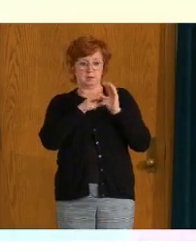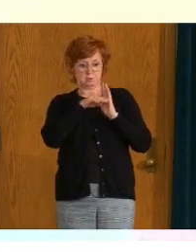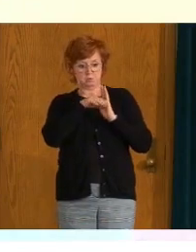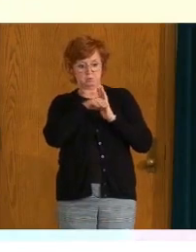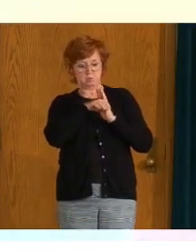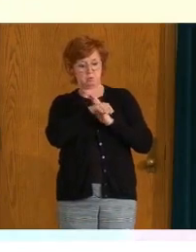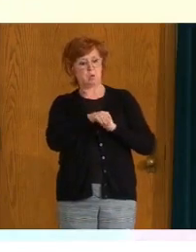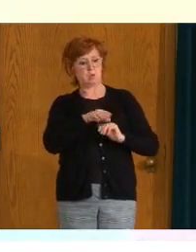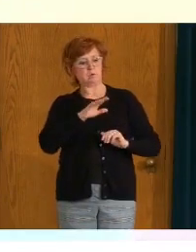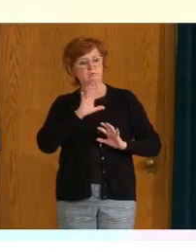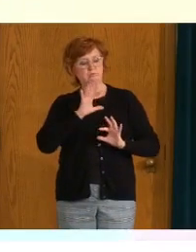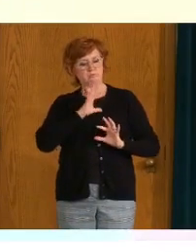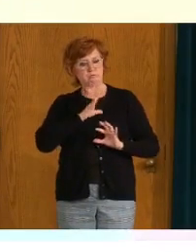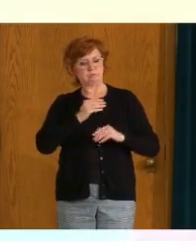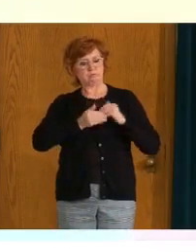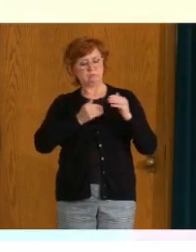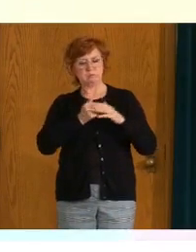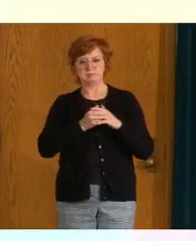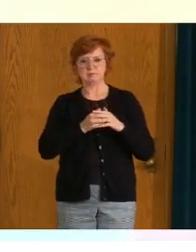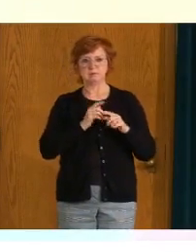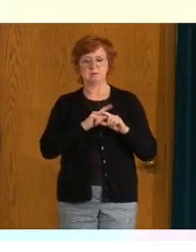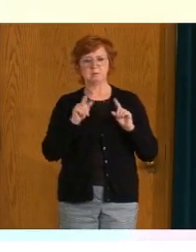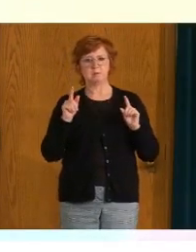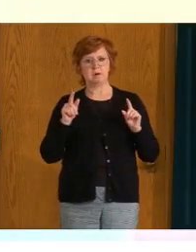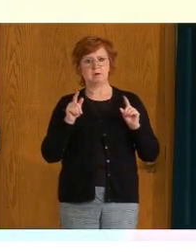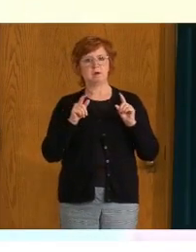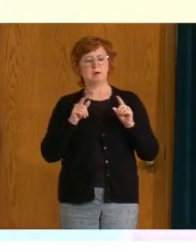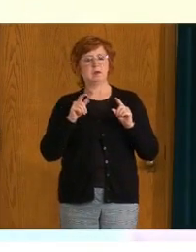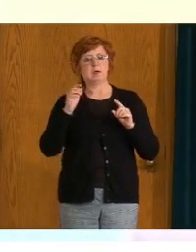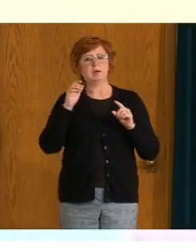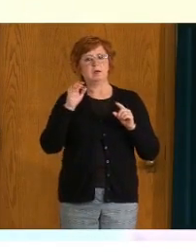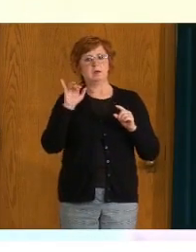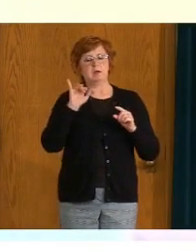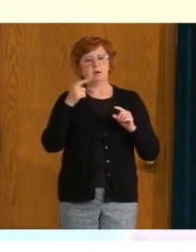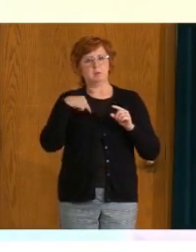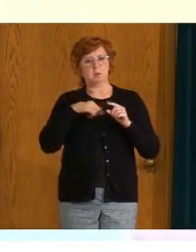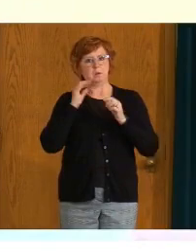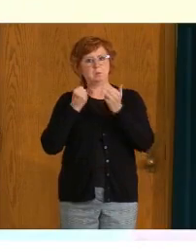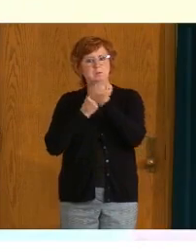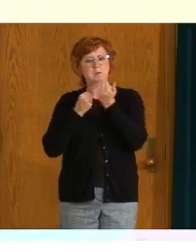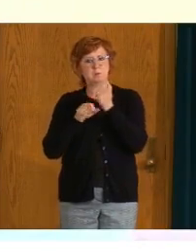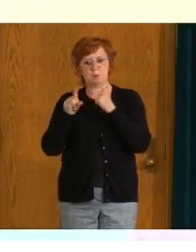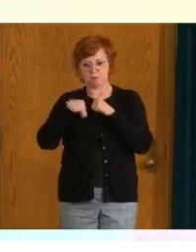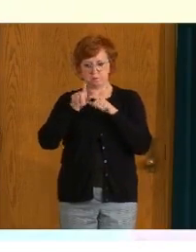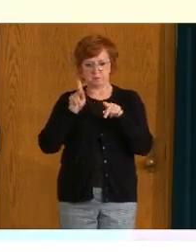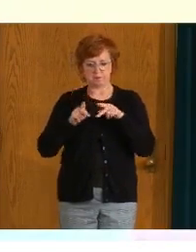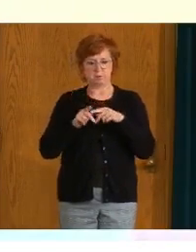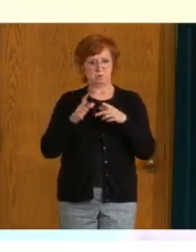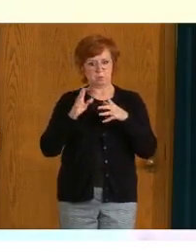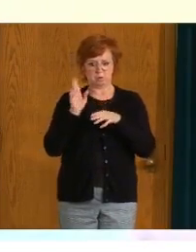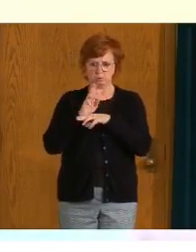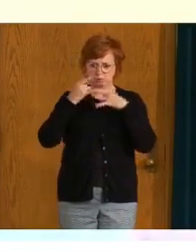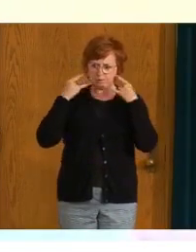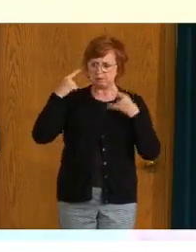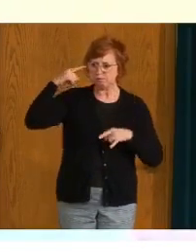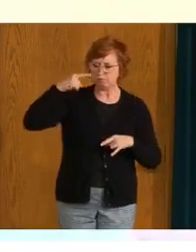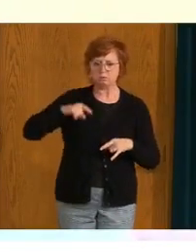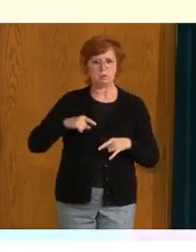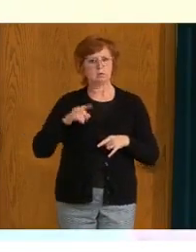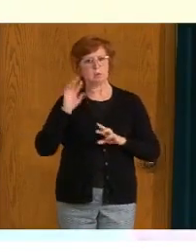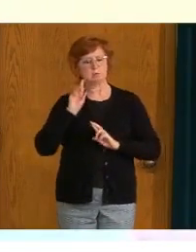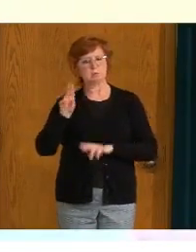mask even at a gathering, even if they're fully vaccinated. If you aren't yet fully vaccinated, maintaining some in